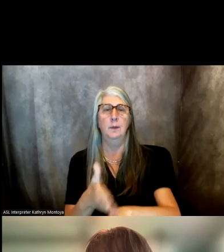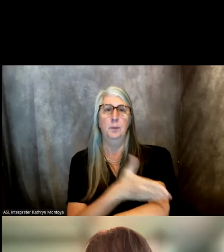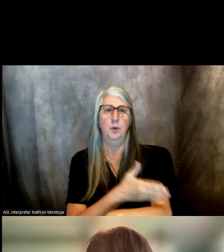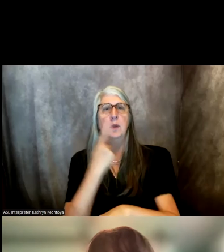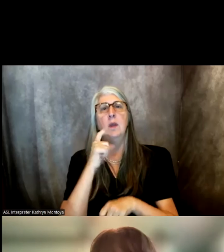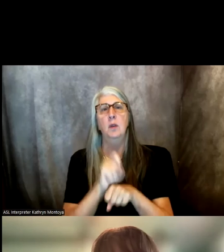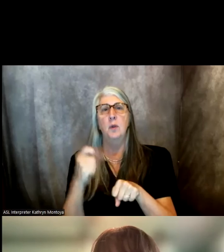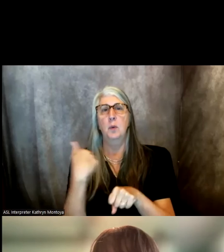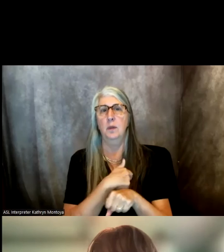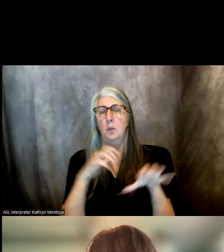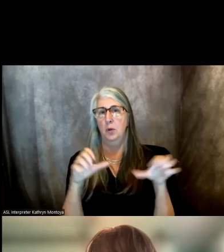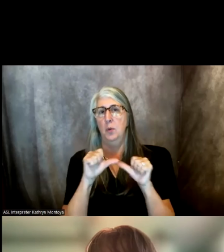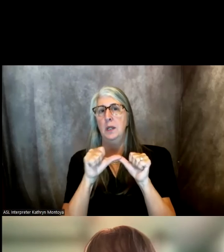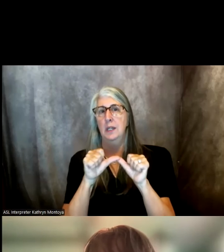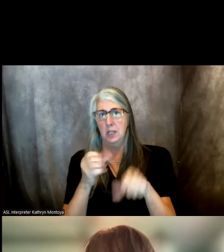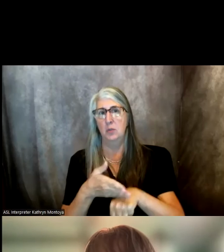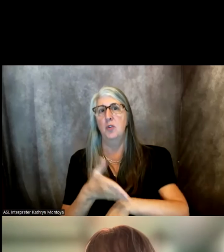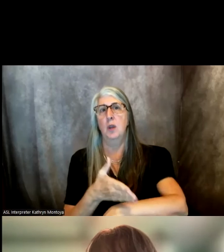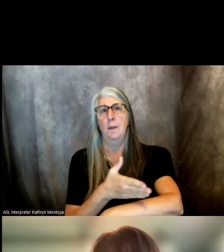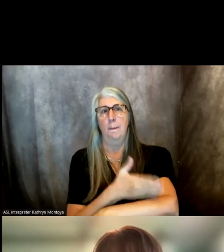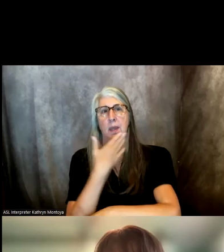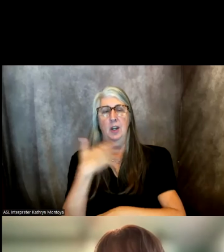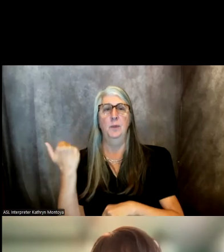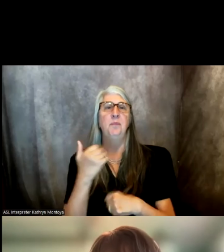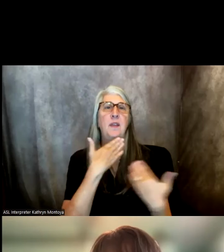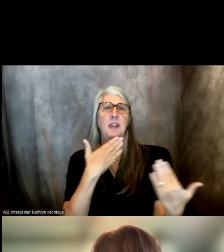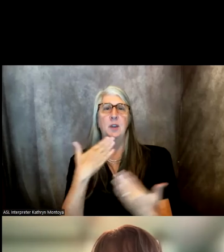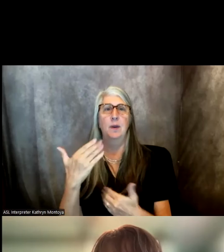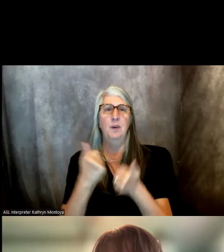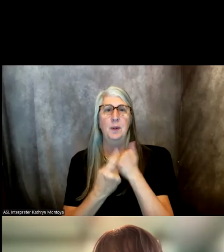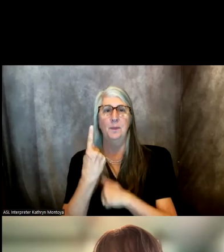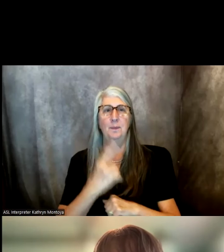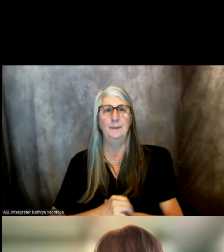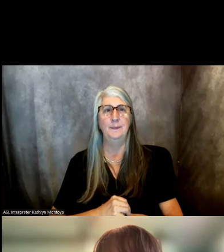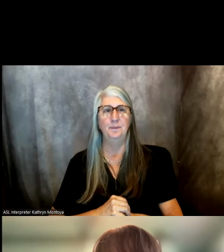the work that we're doing continues to get better. So thank you so much, everyone.